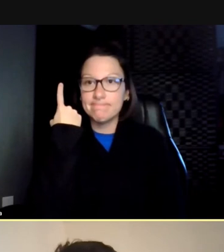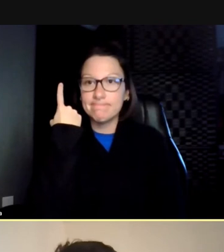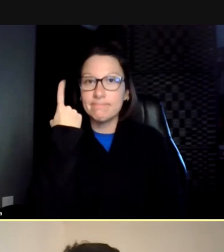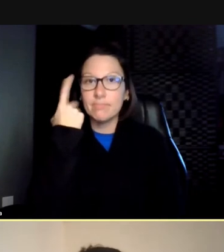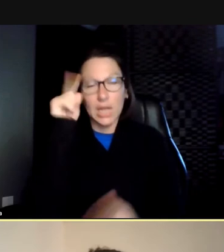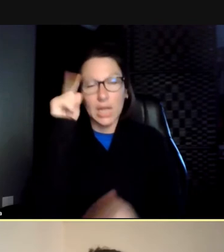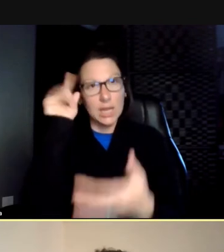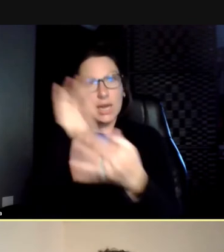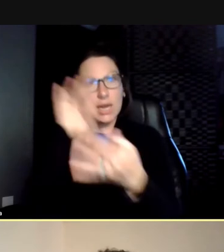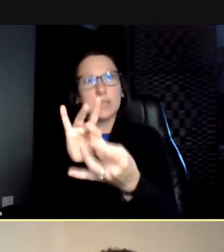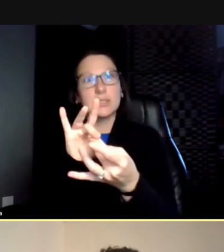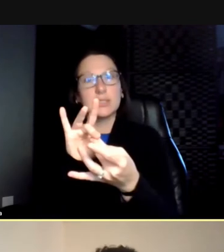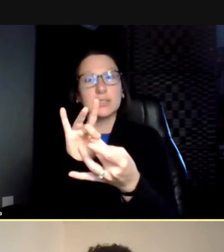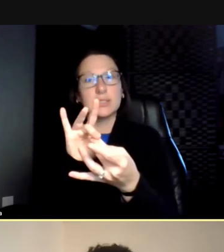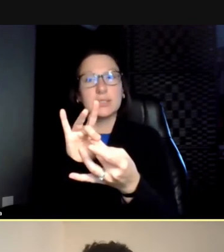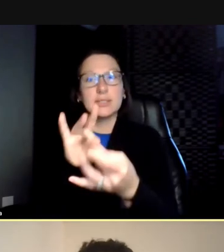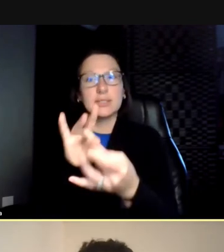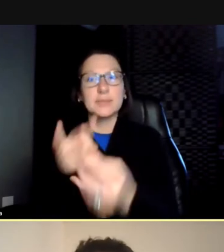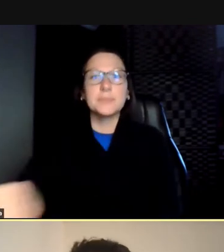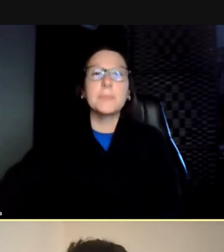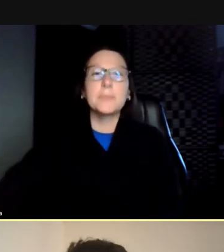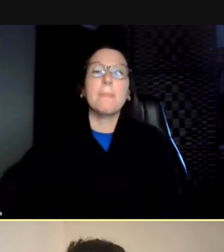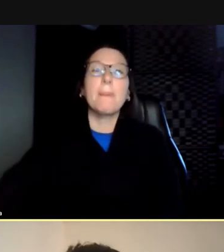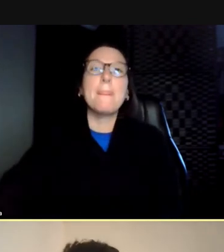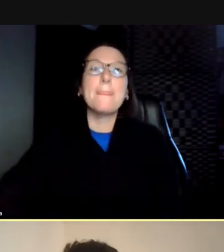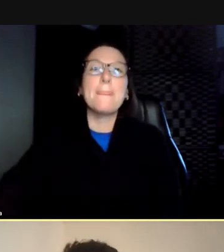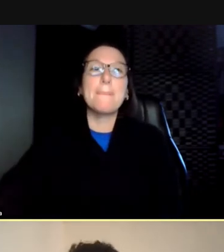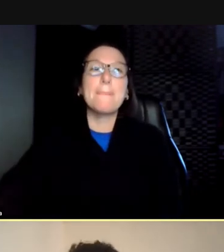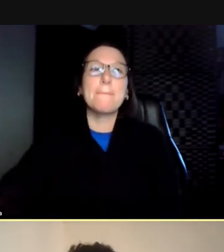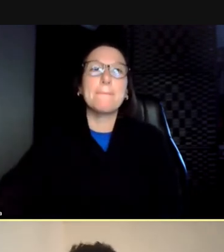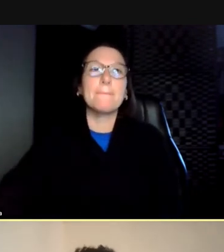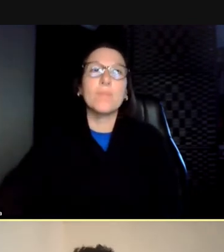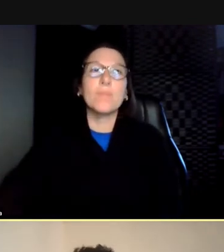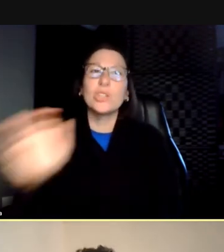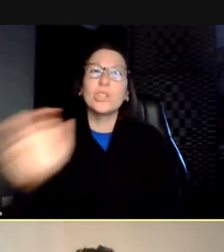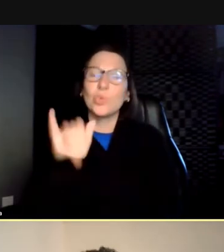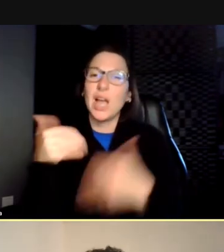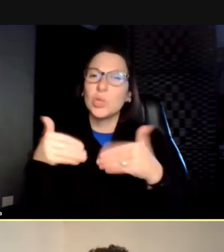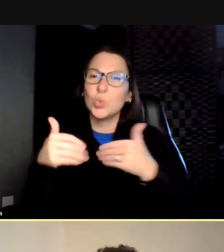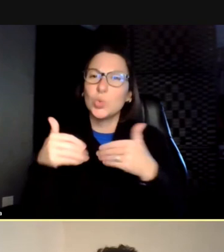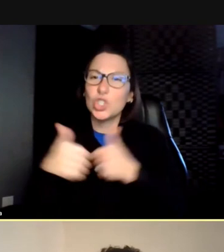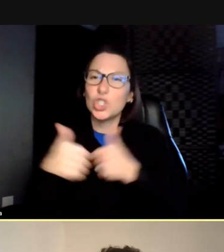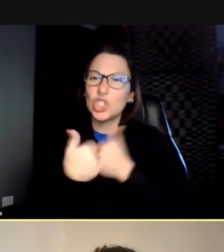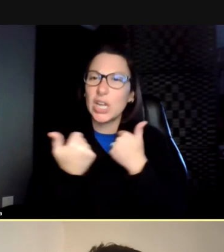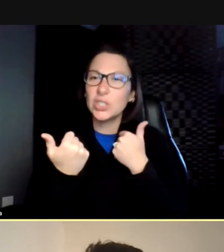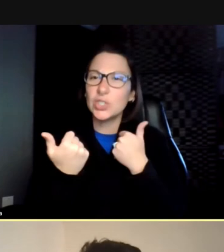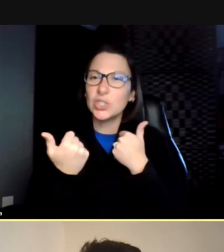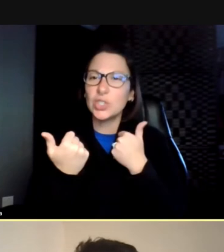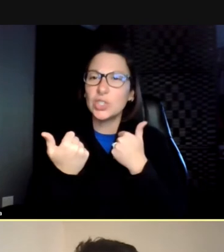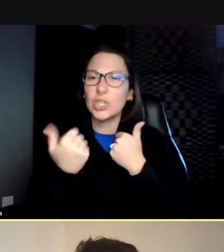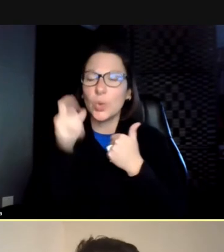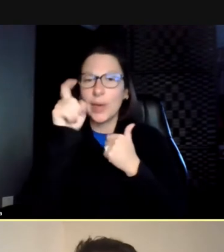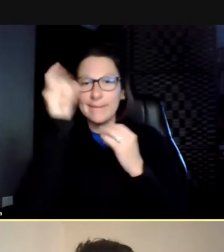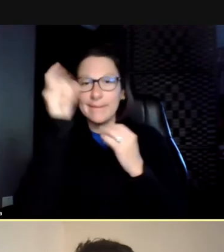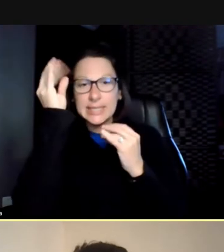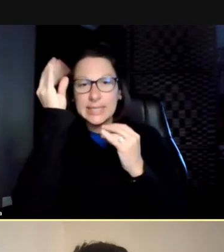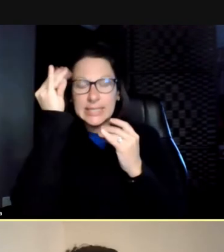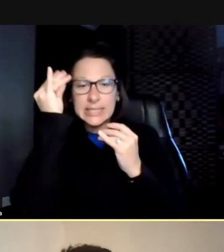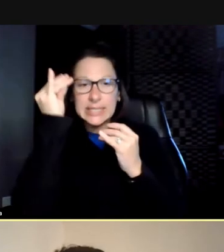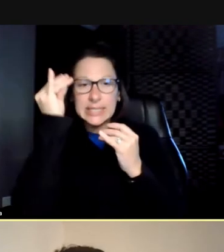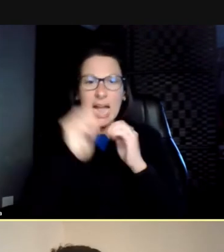connection. Okay. So that's obviously a challenging part of our work, and we need to think about more clear ways to be able to